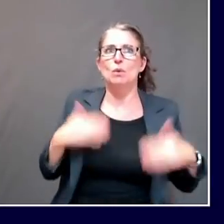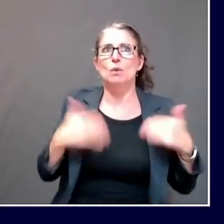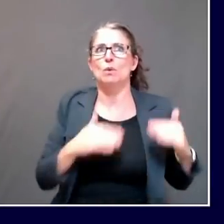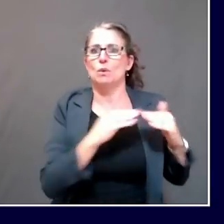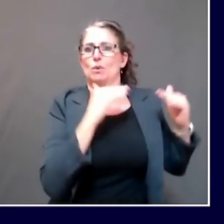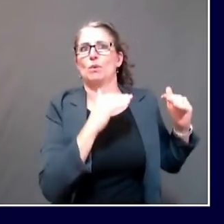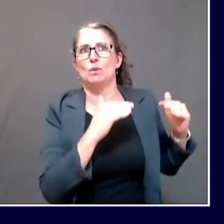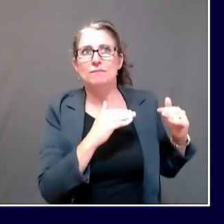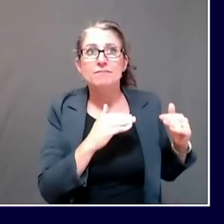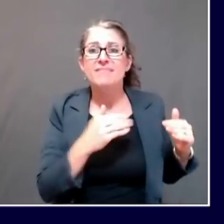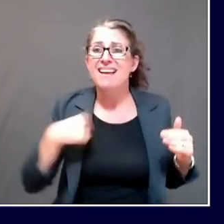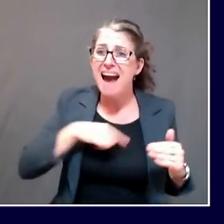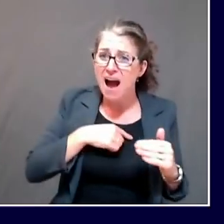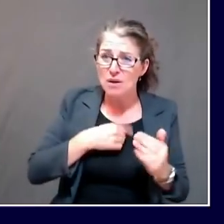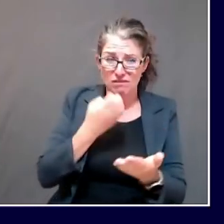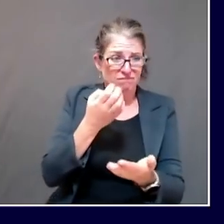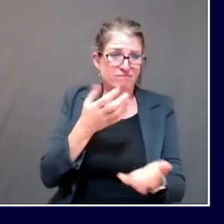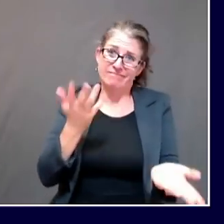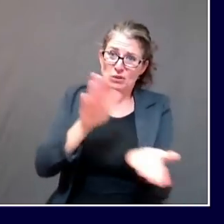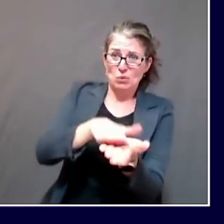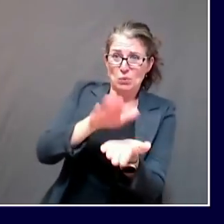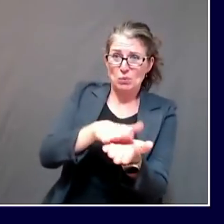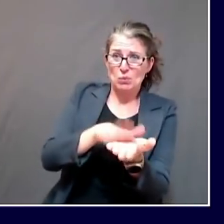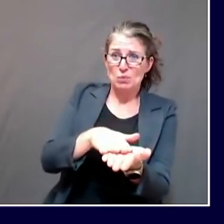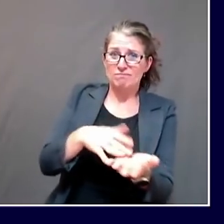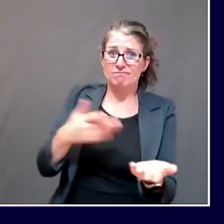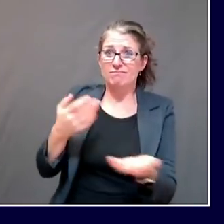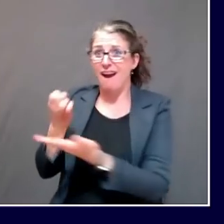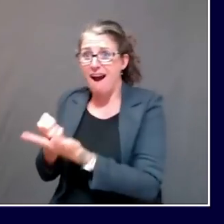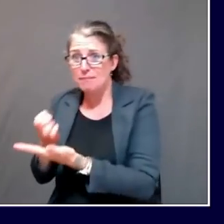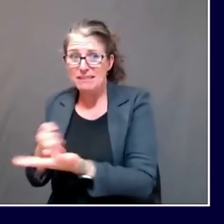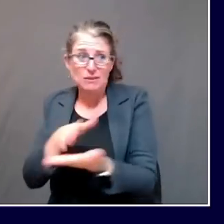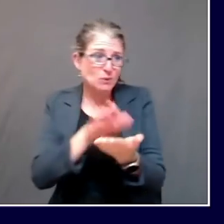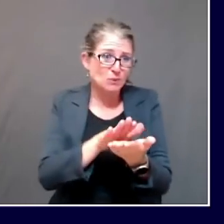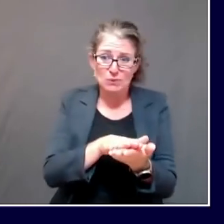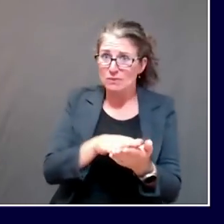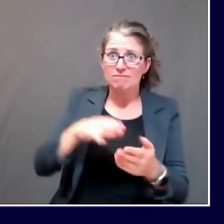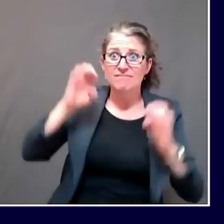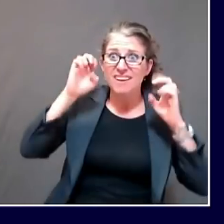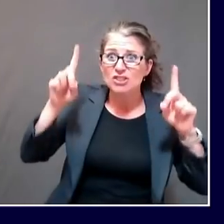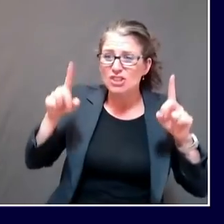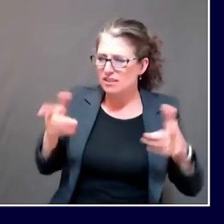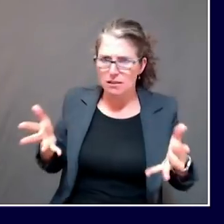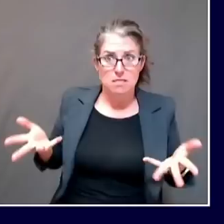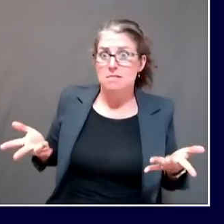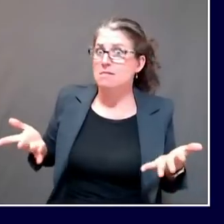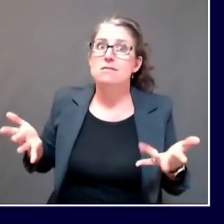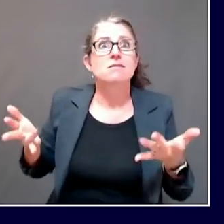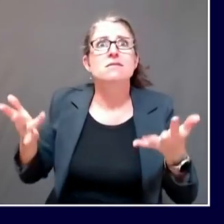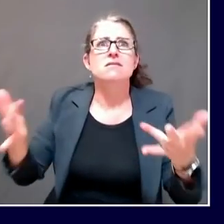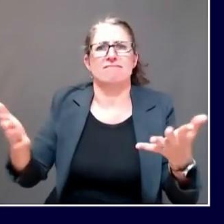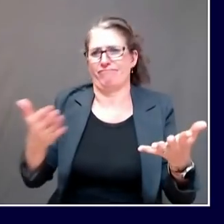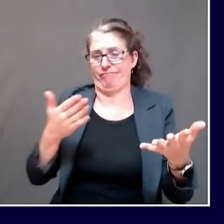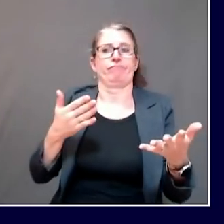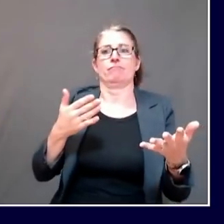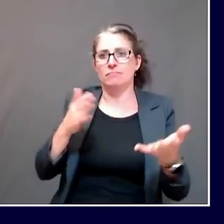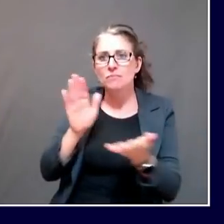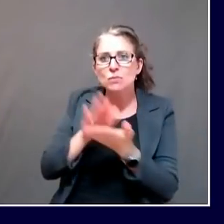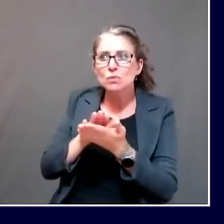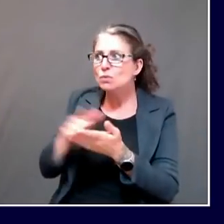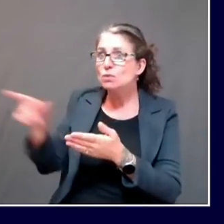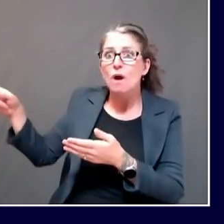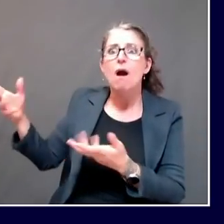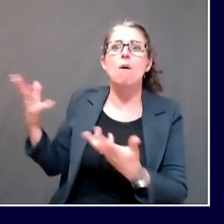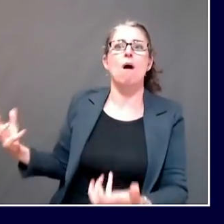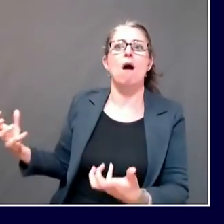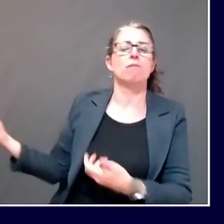in Maine's weekly unemployment claims this week, well, those are all signs of positive signs of economic